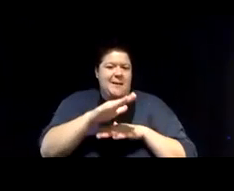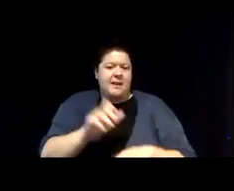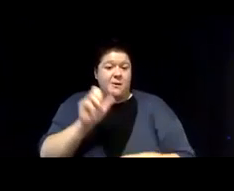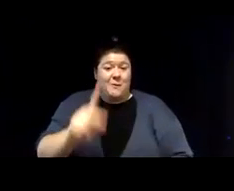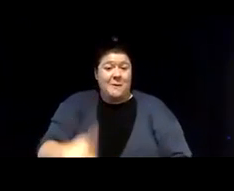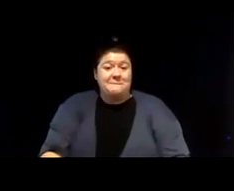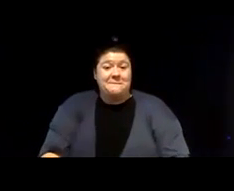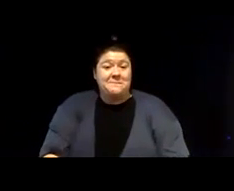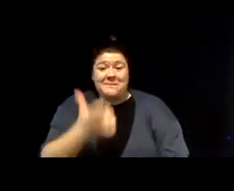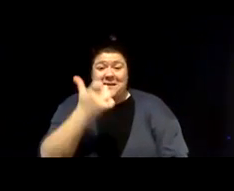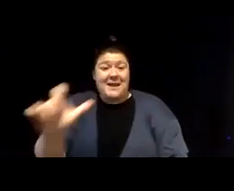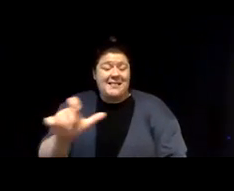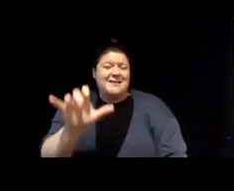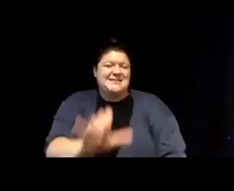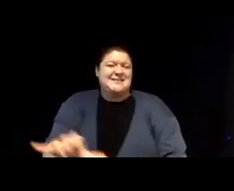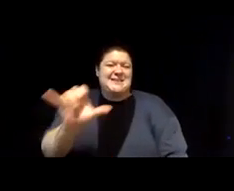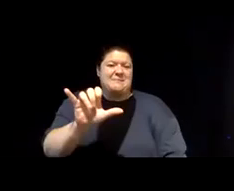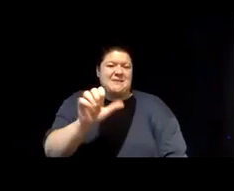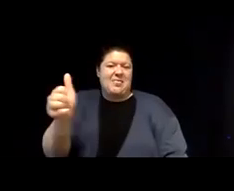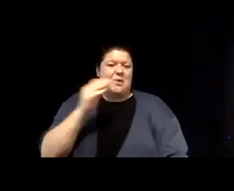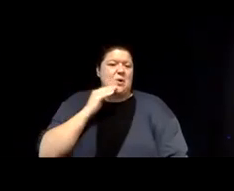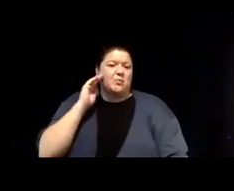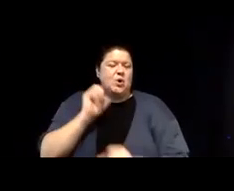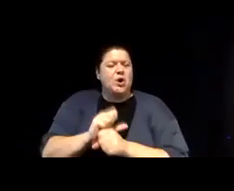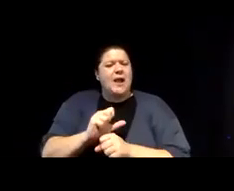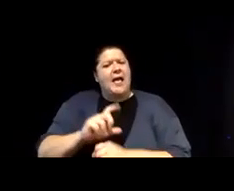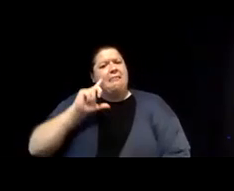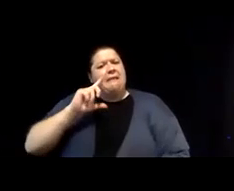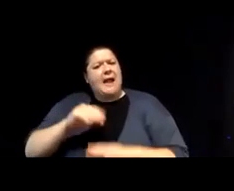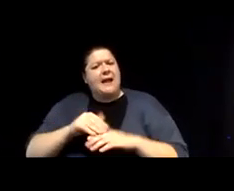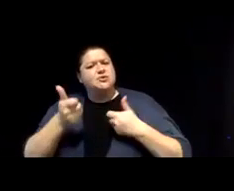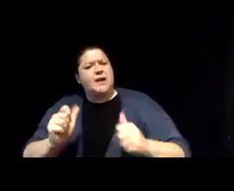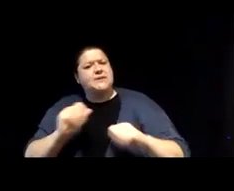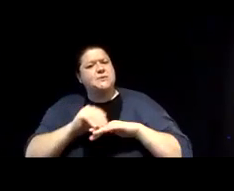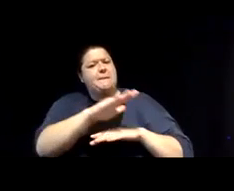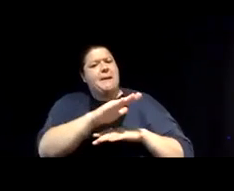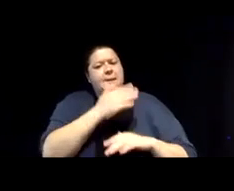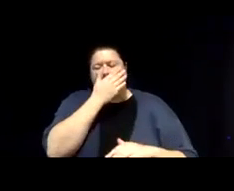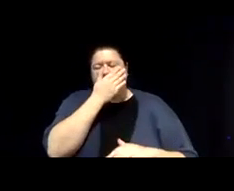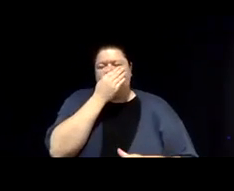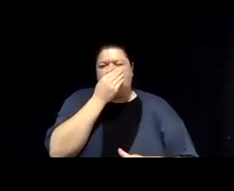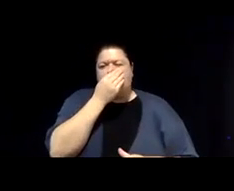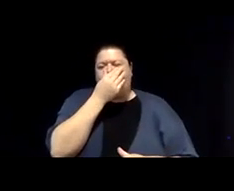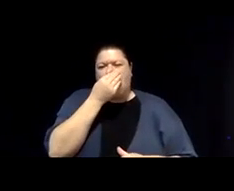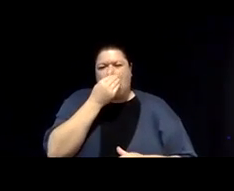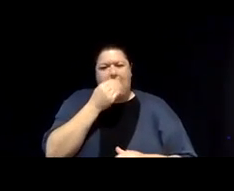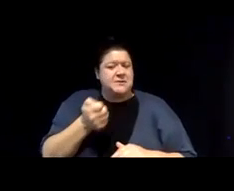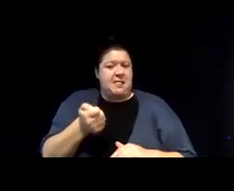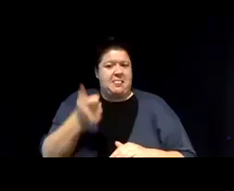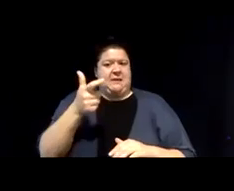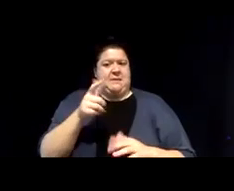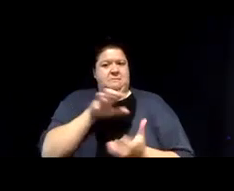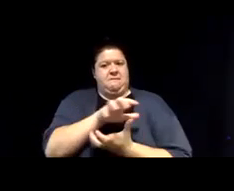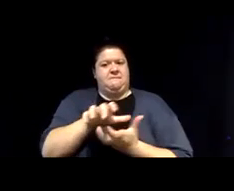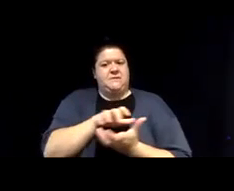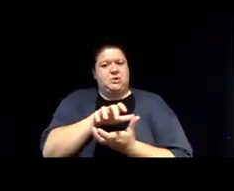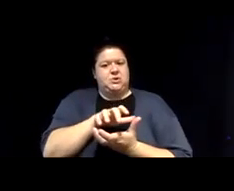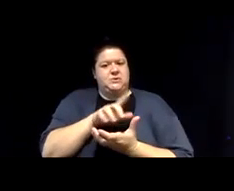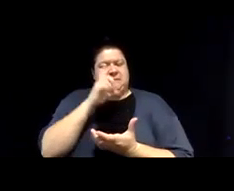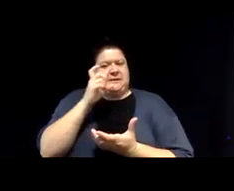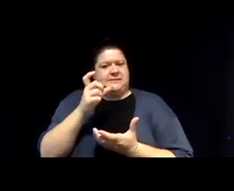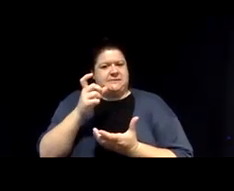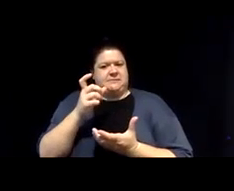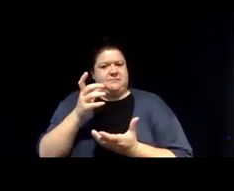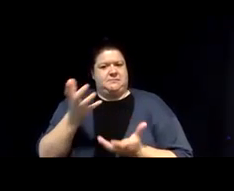would any other homework. Yeah, I think I tried to submit it a couple of times and I was a little confused because then I'm kind of like, do